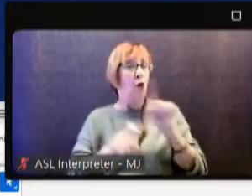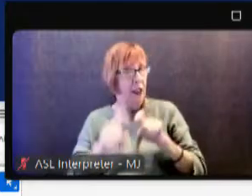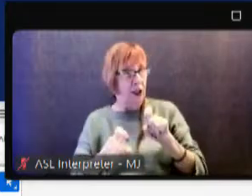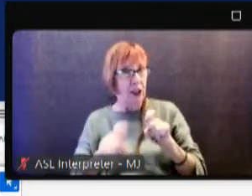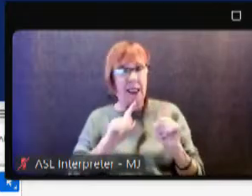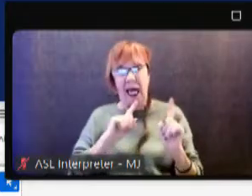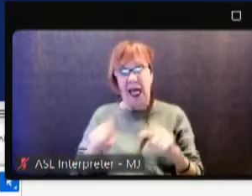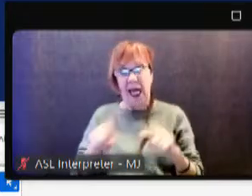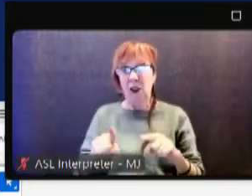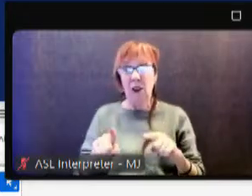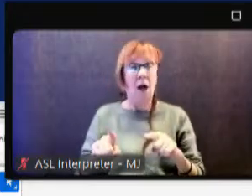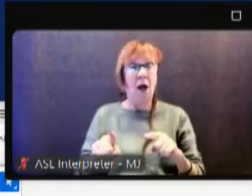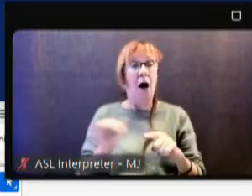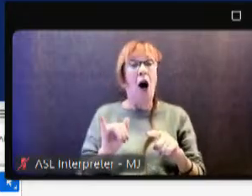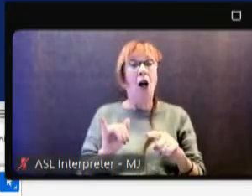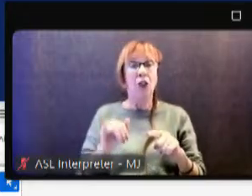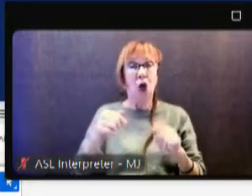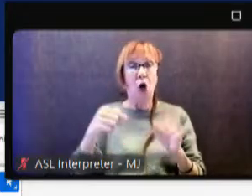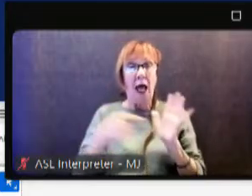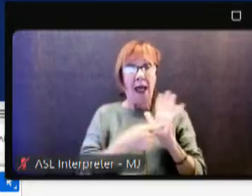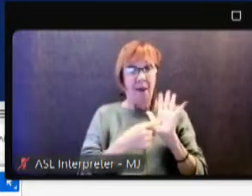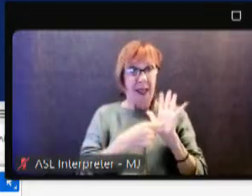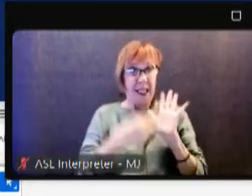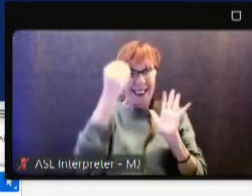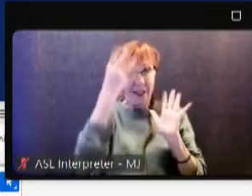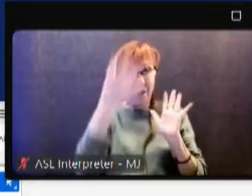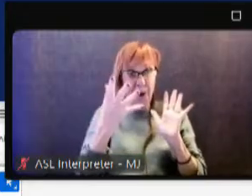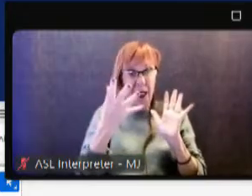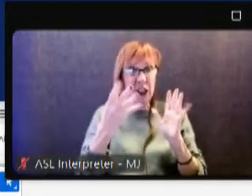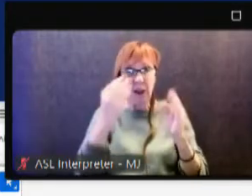to share this information with the